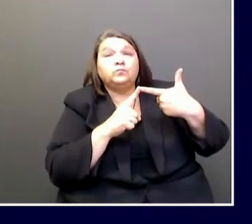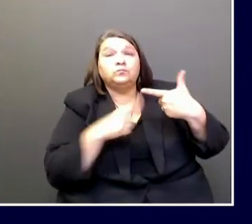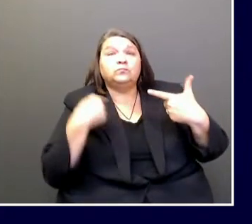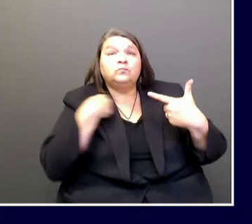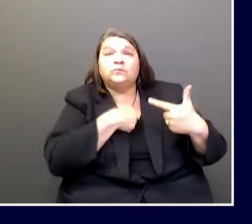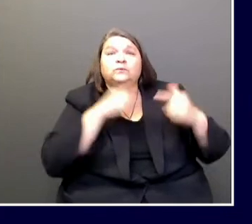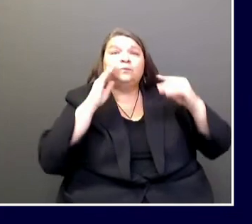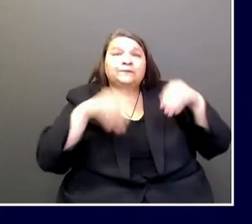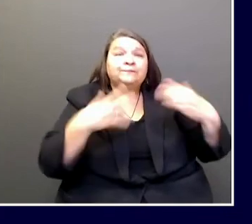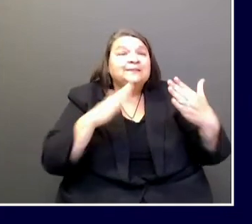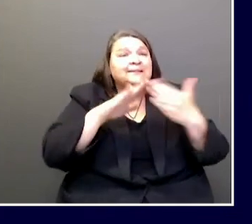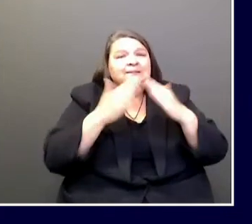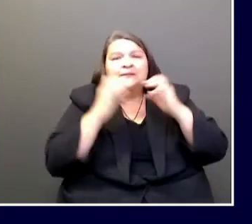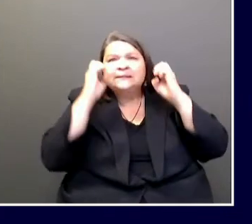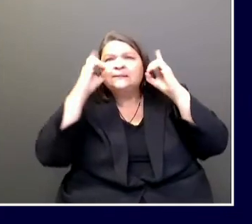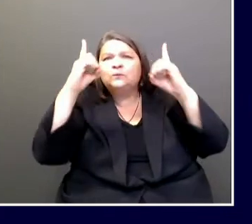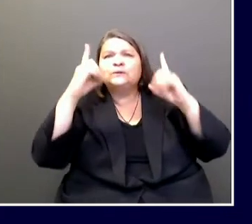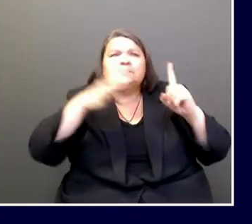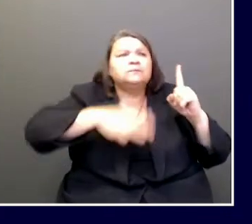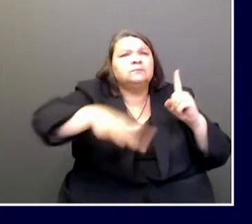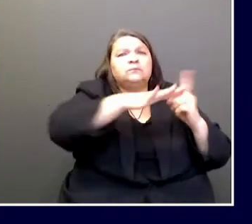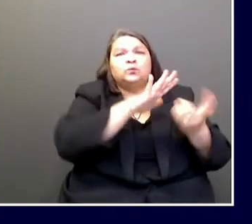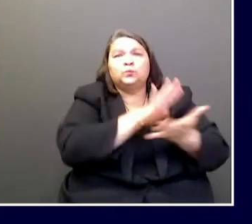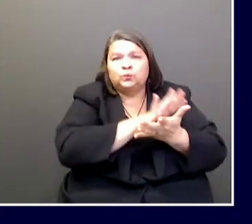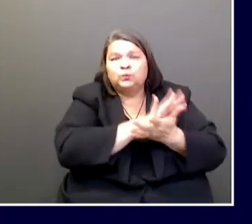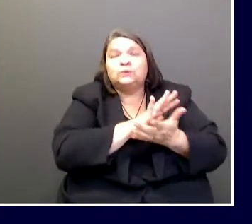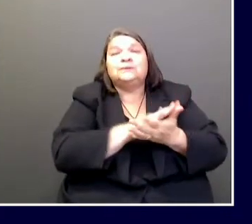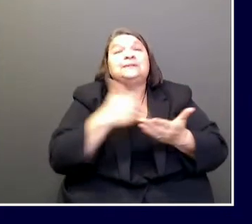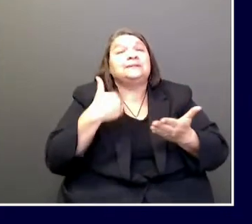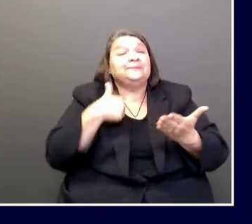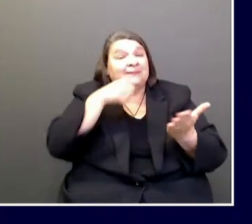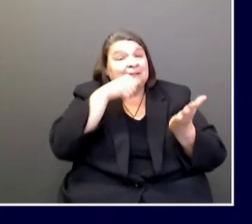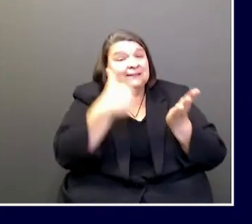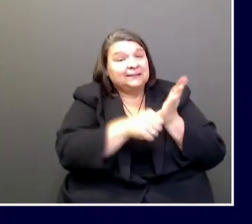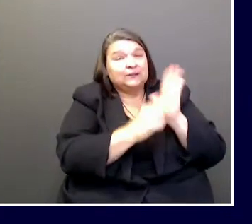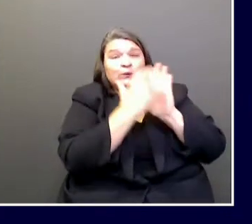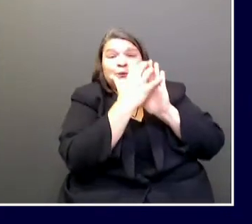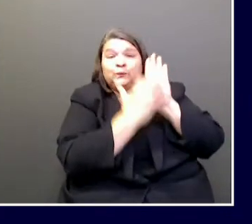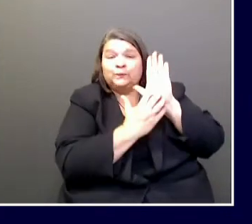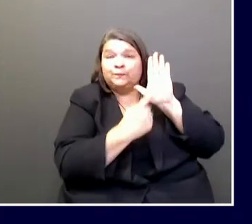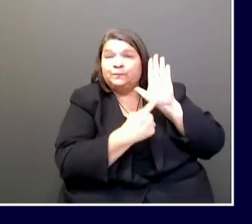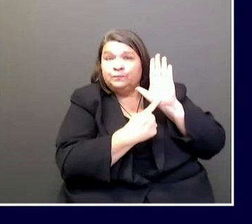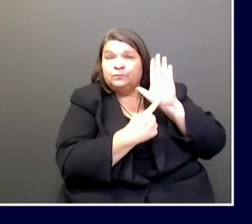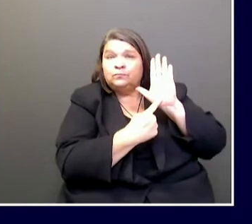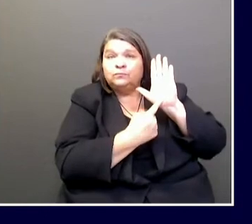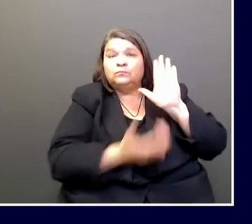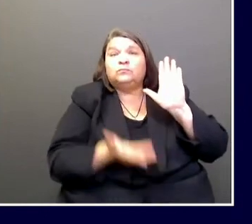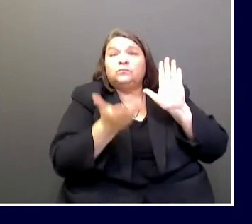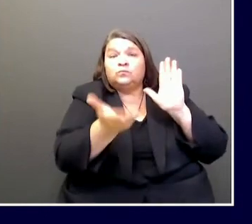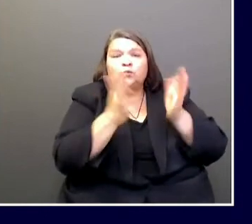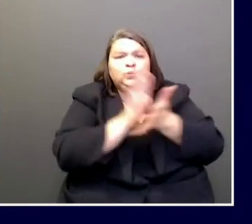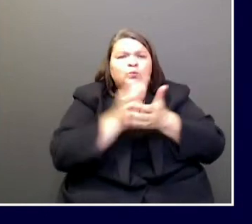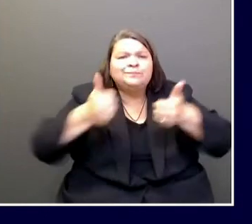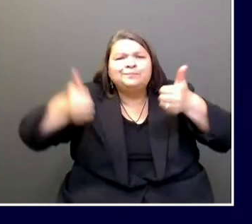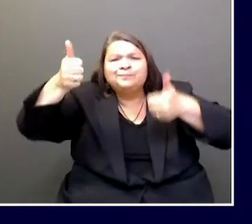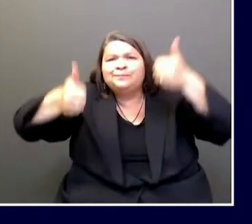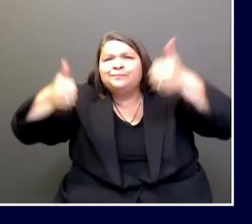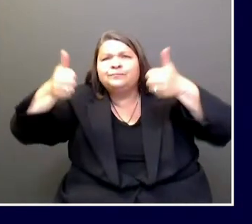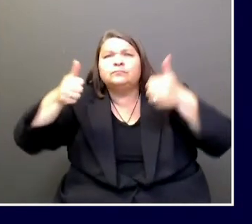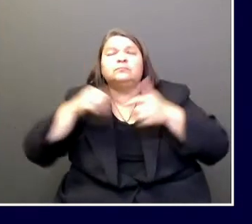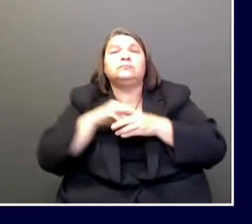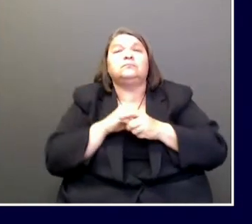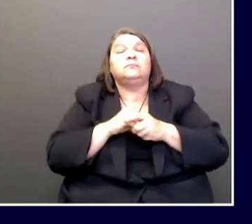This includes distributing letters to school administrators and parents and guardians, as well as the school community,